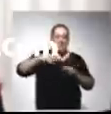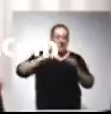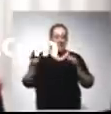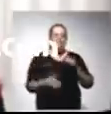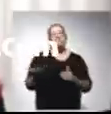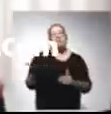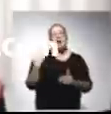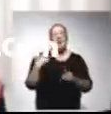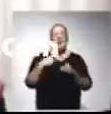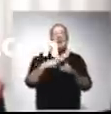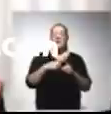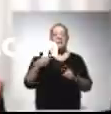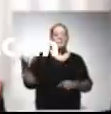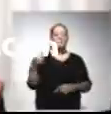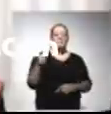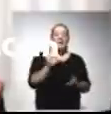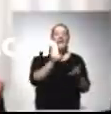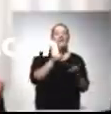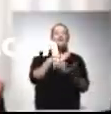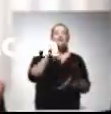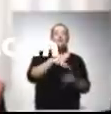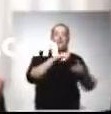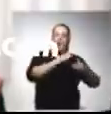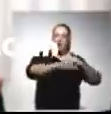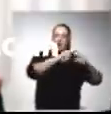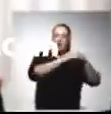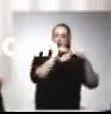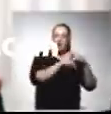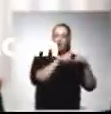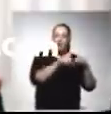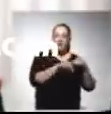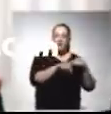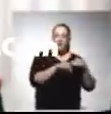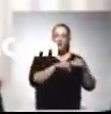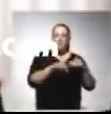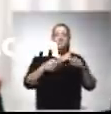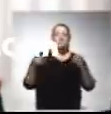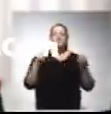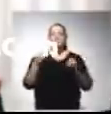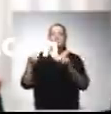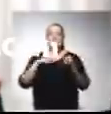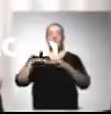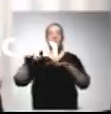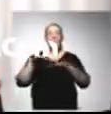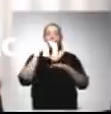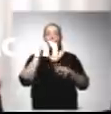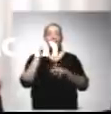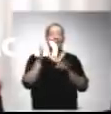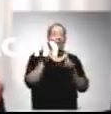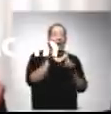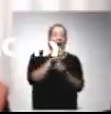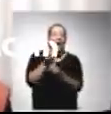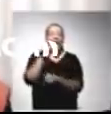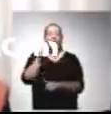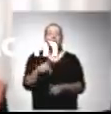are rolling down. You've got two waterfalls right in front of you there of pure lava. But if